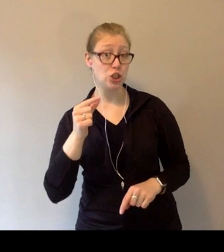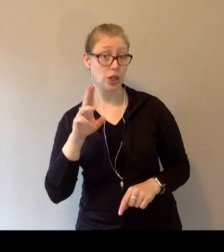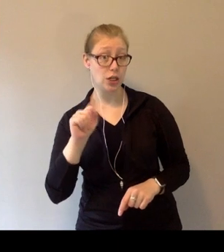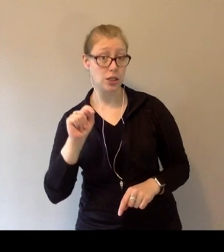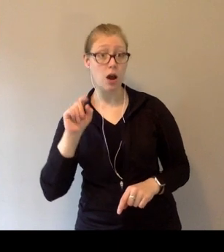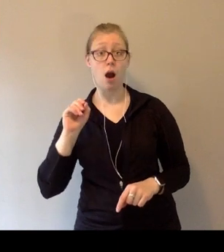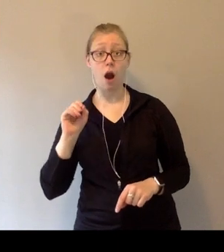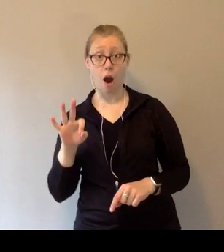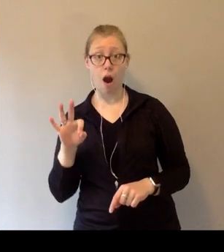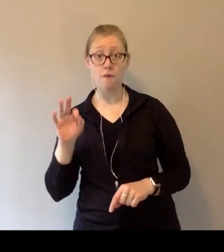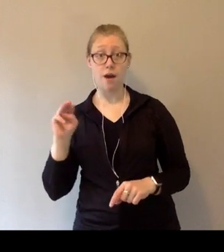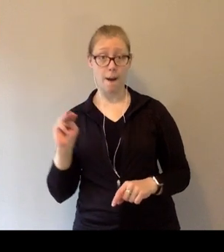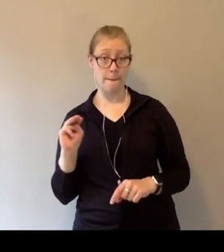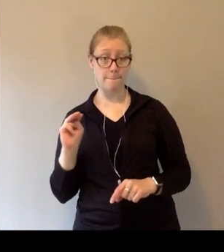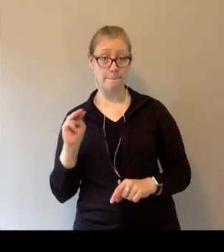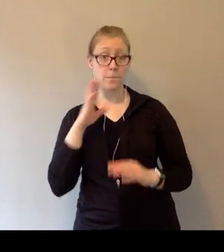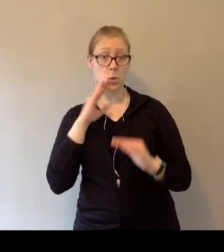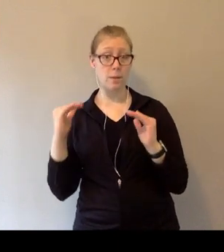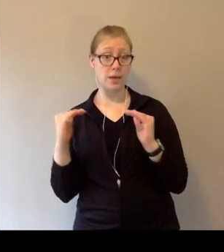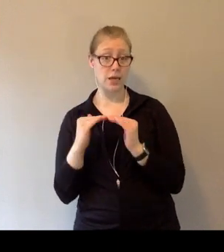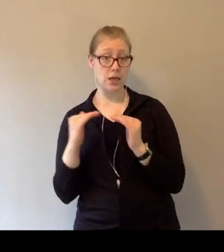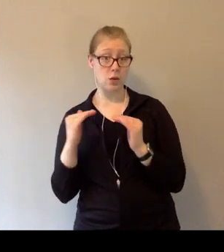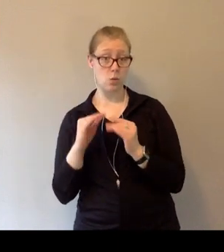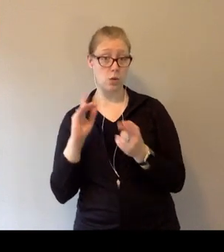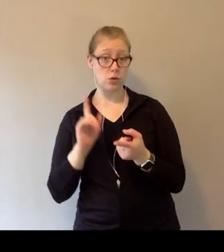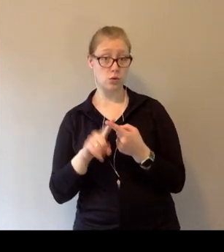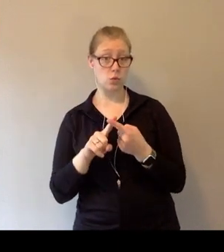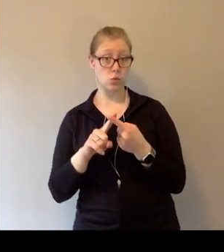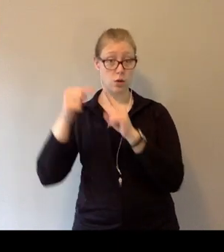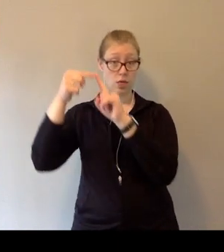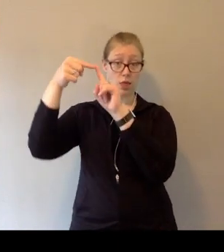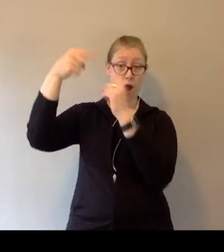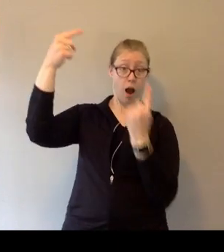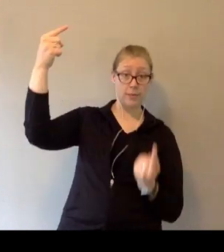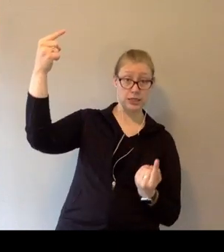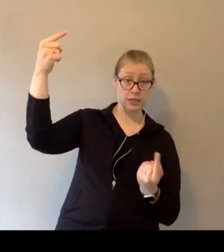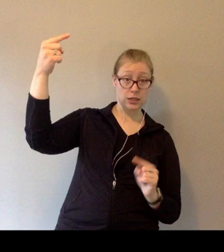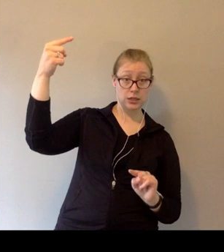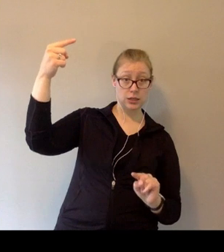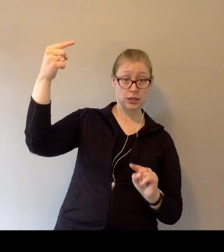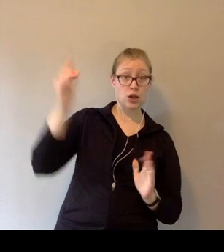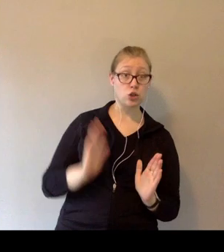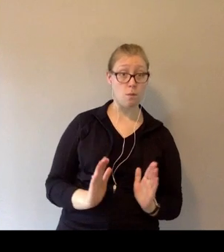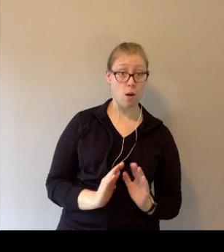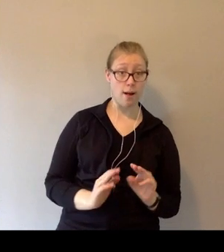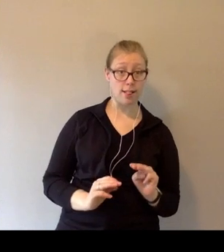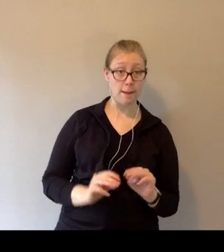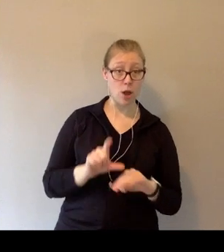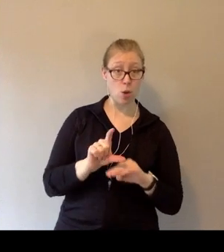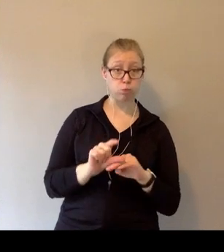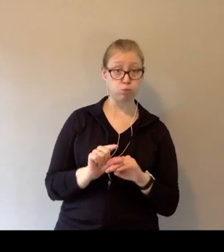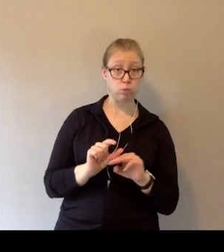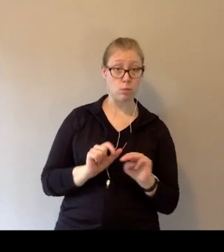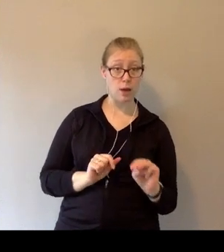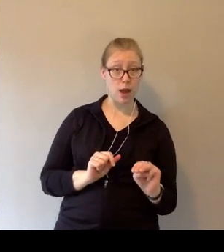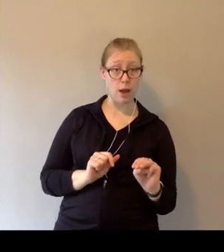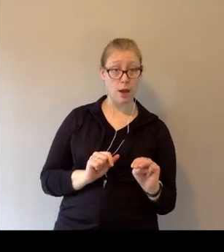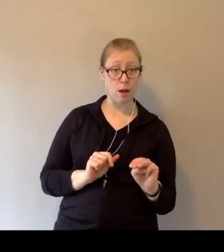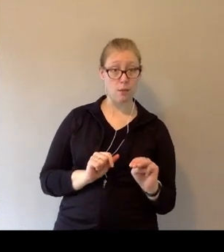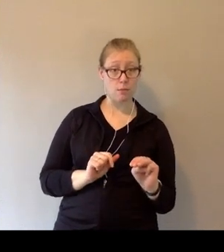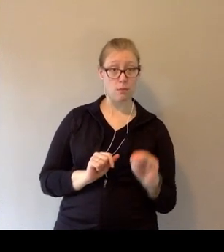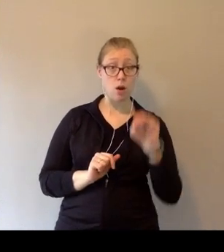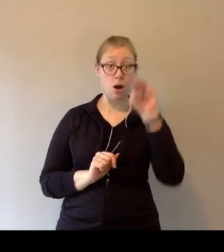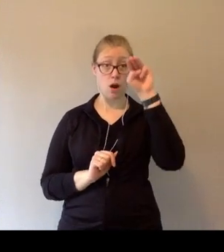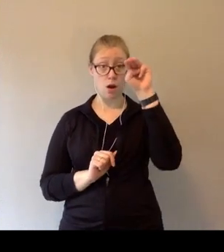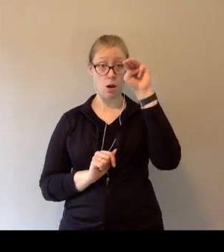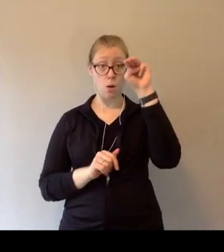is going to be equal to the opposite side, which is little m, over the adjacent side. So it's